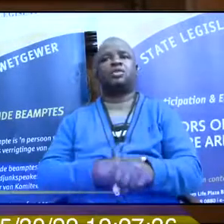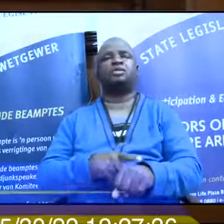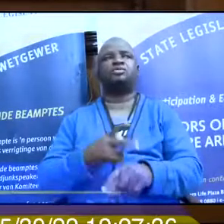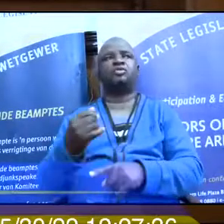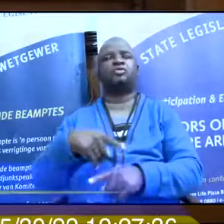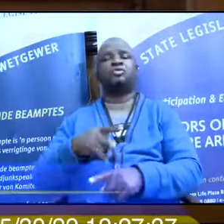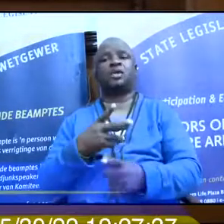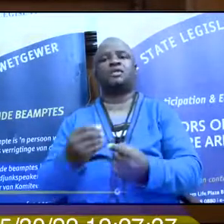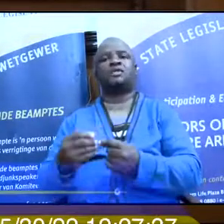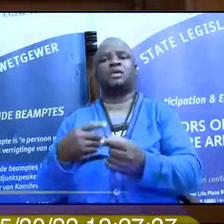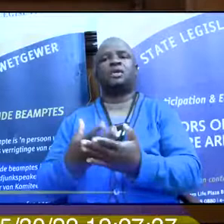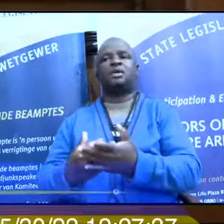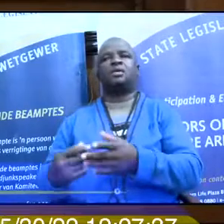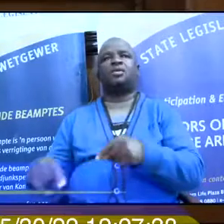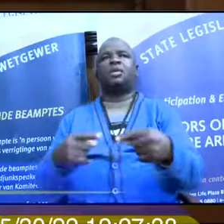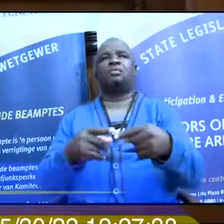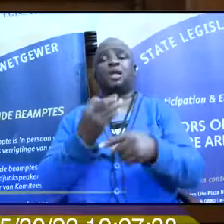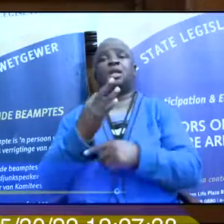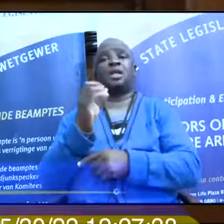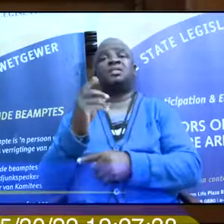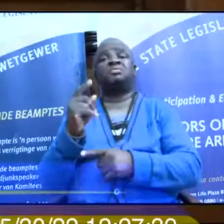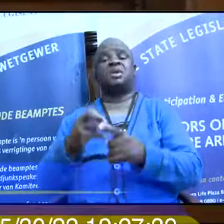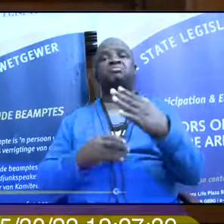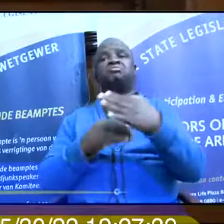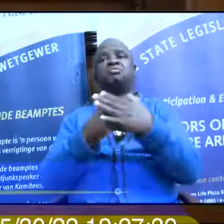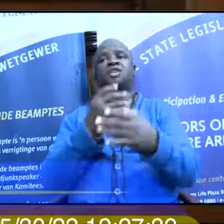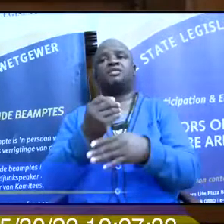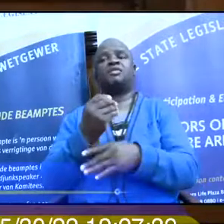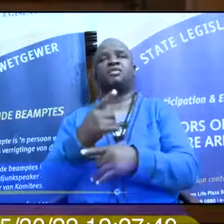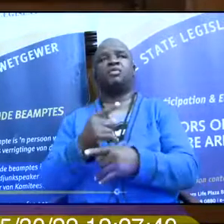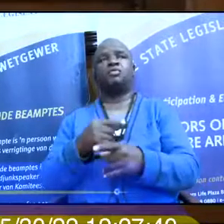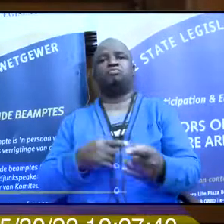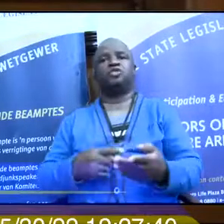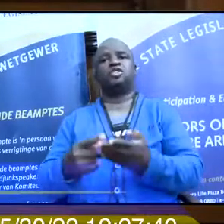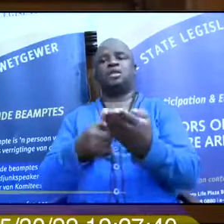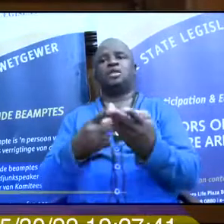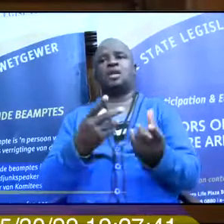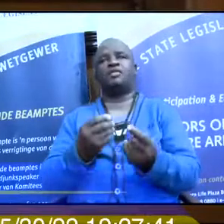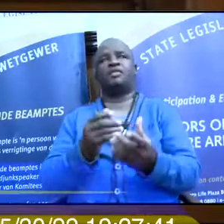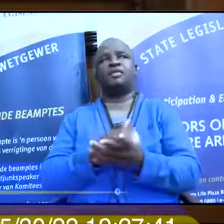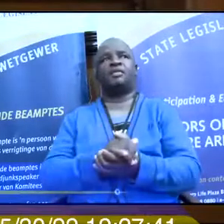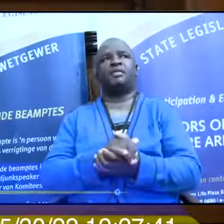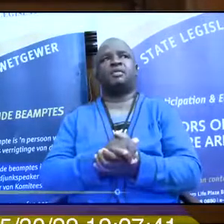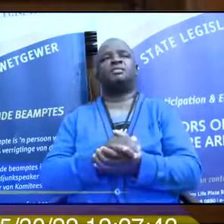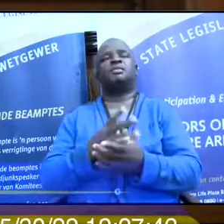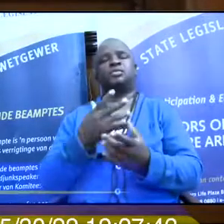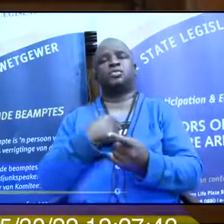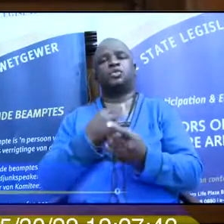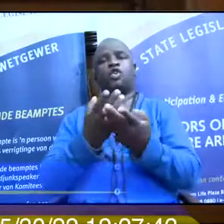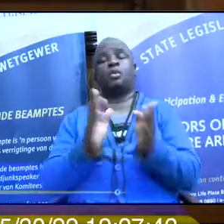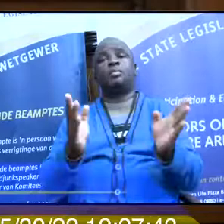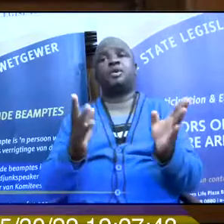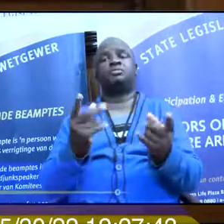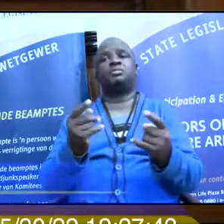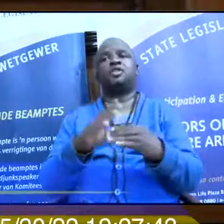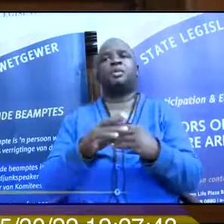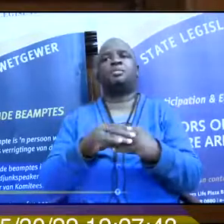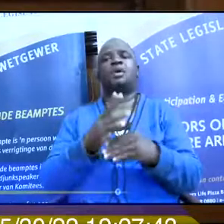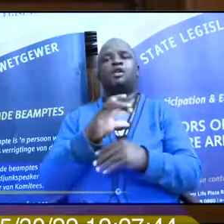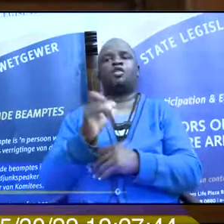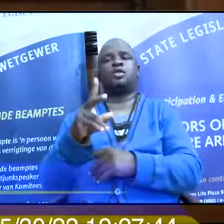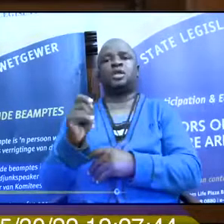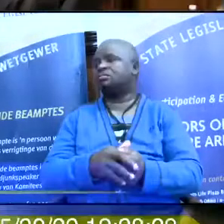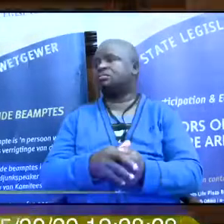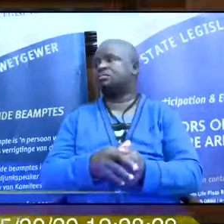we've got 30 minutes for this session so we are now going to allow the affiliates now of course